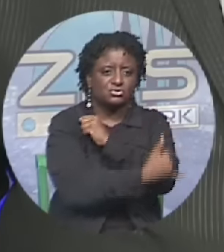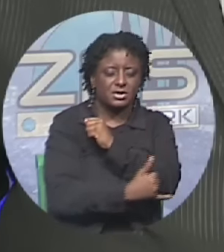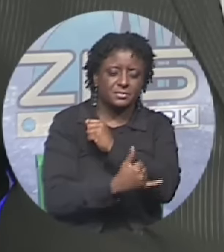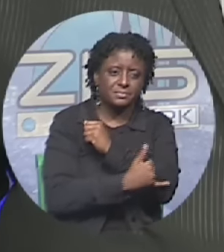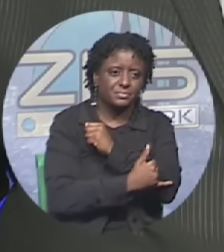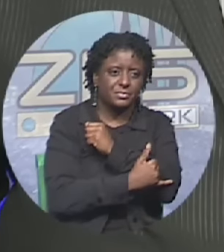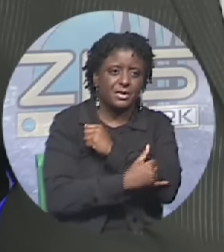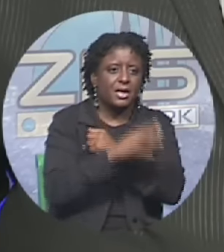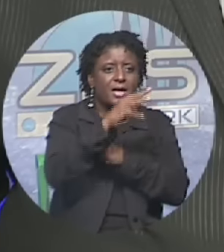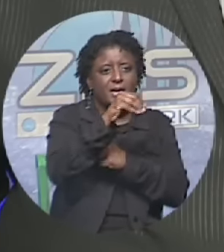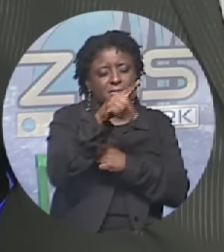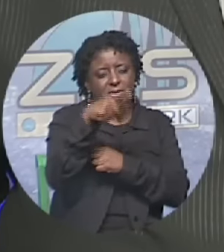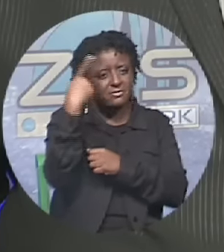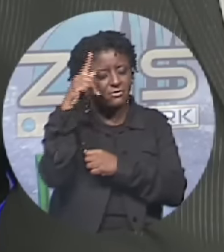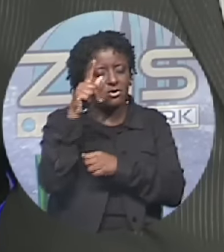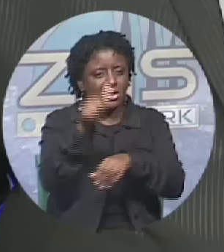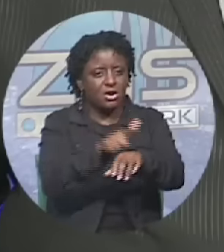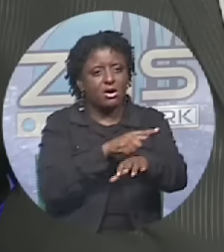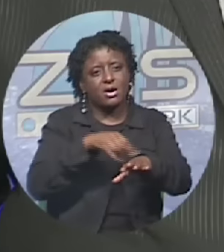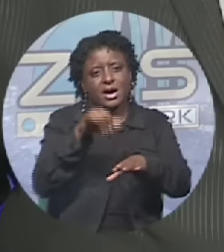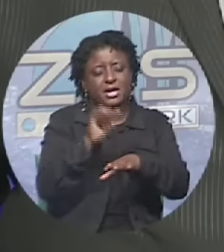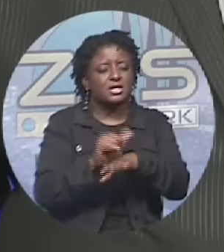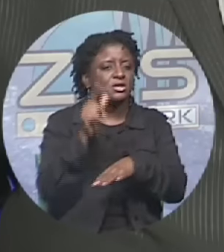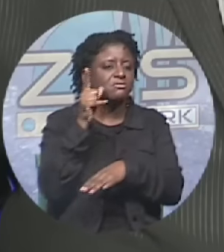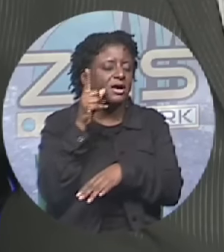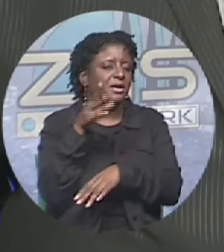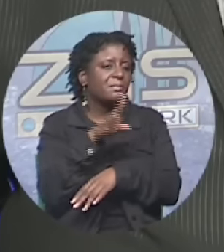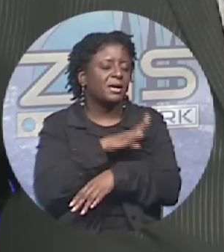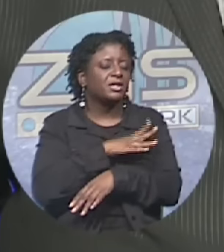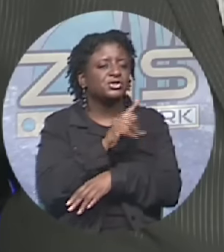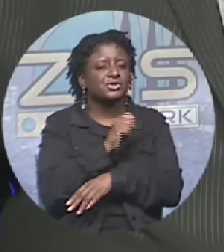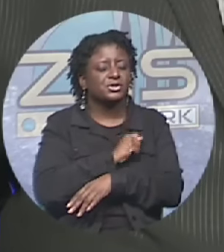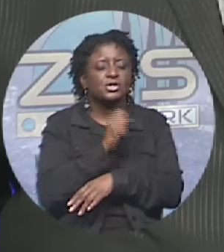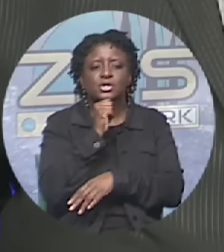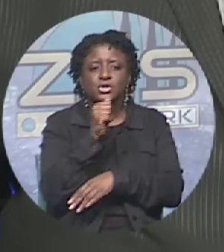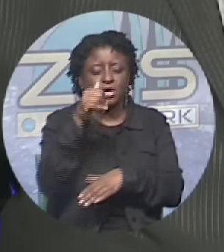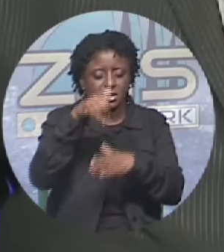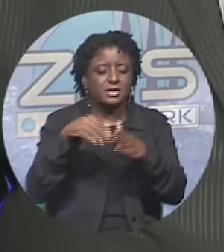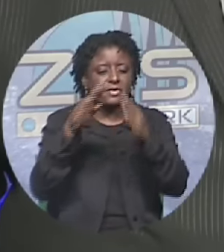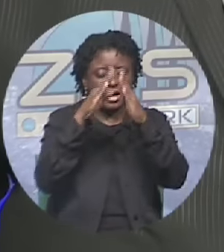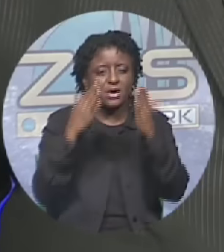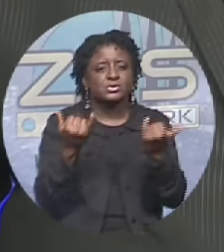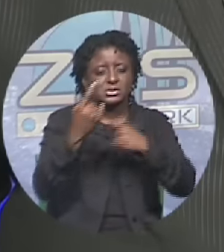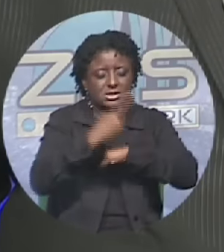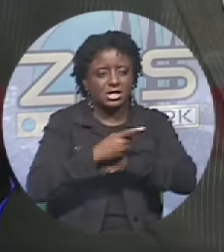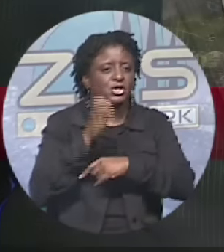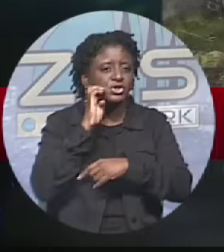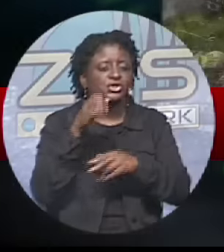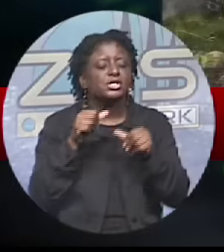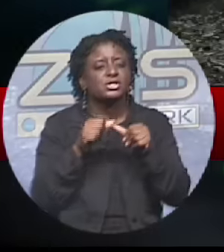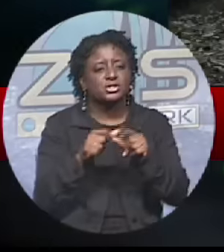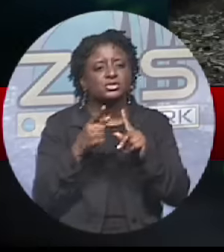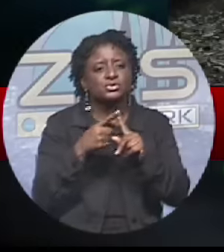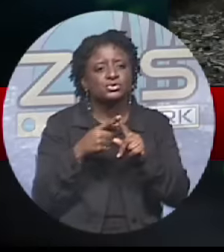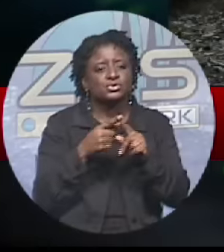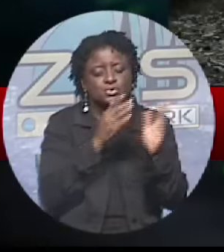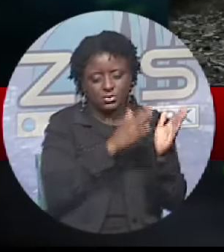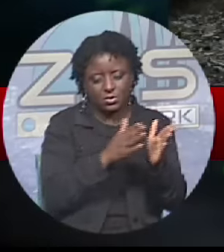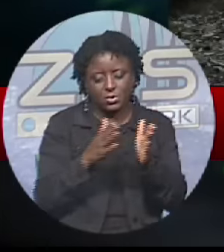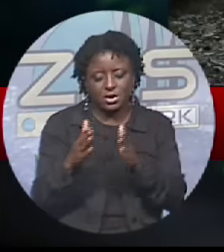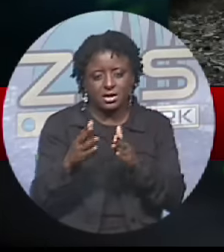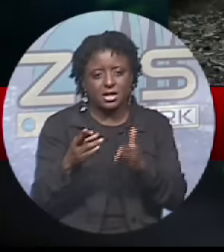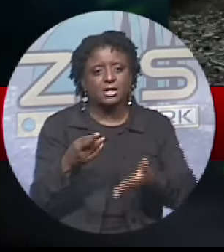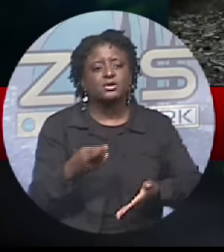House member for Long Island, Loretta Butler-Turner, was not able to attend House proceedings today as she continues to coordinate relief efforts for Long